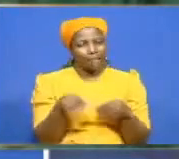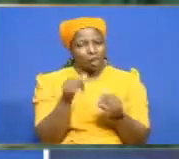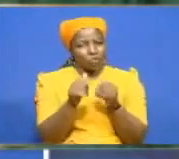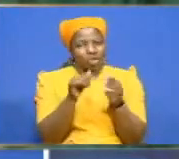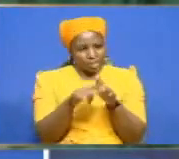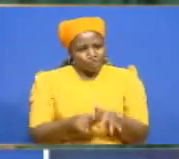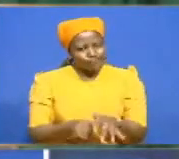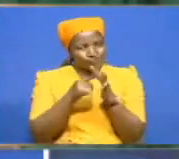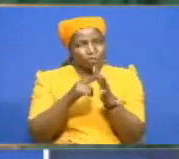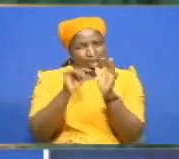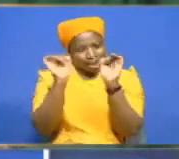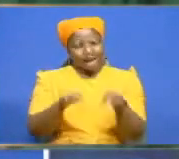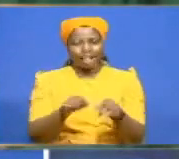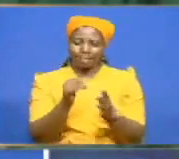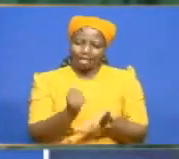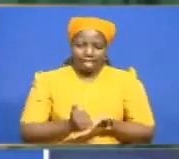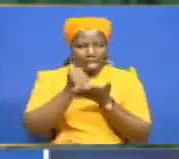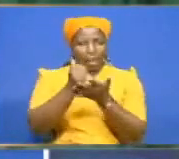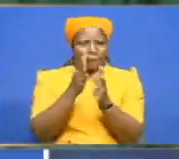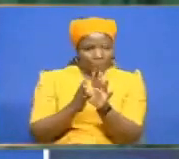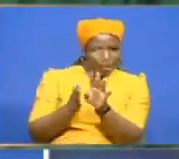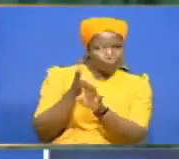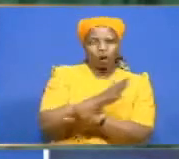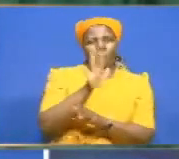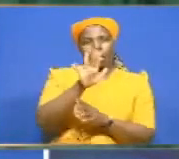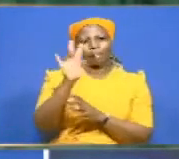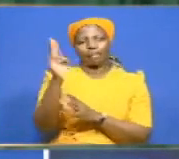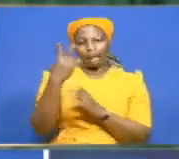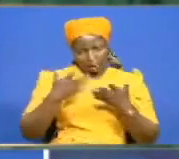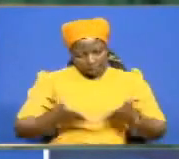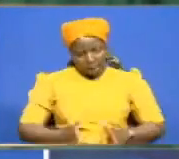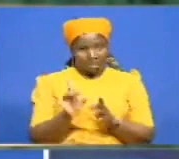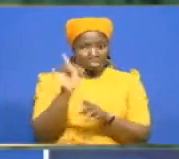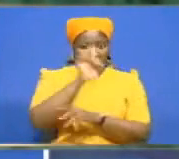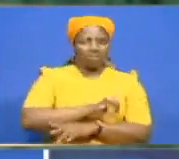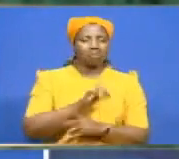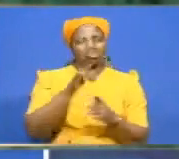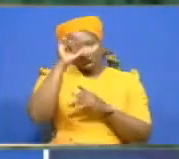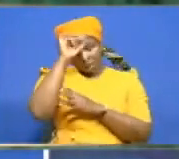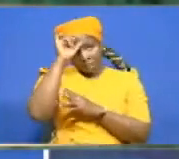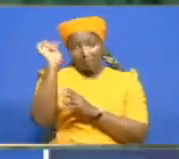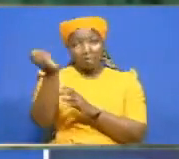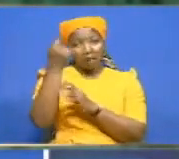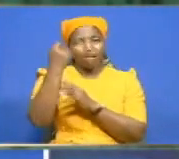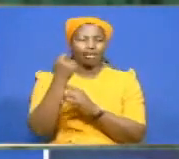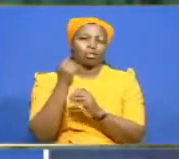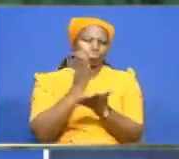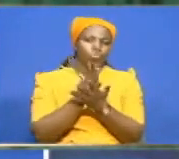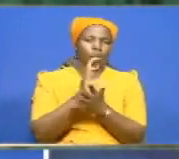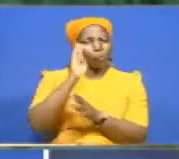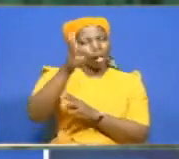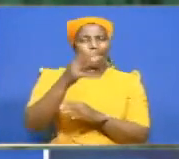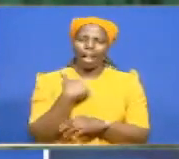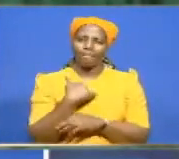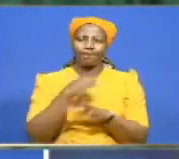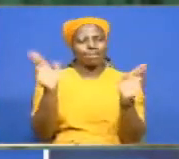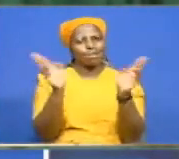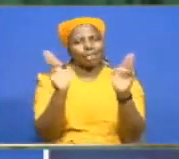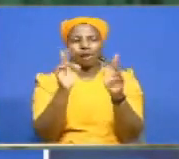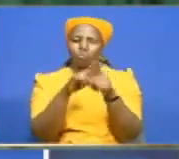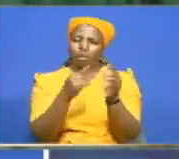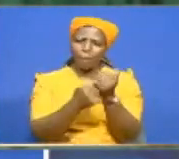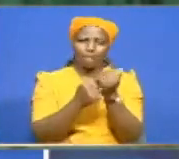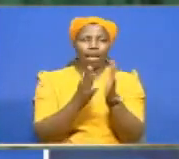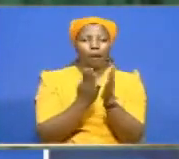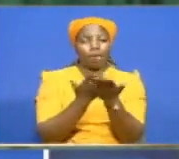disability is assisted before their second birthday, the government of Kenya is willing and we are ready to partner